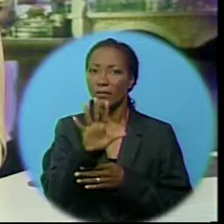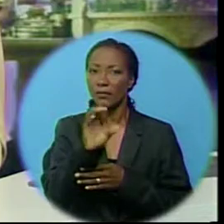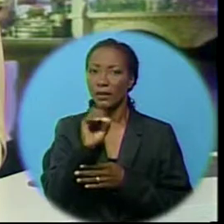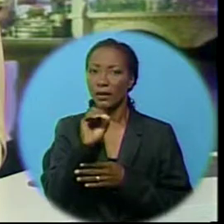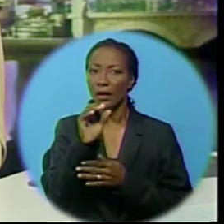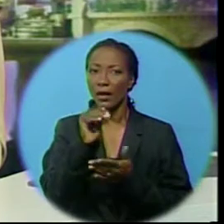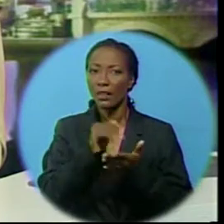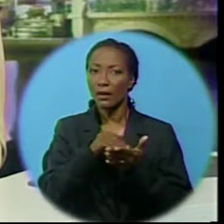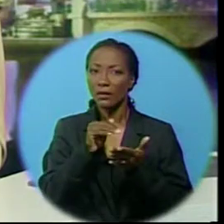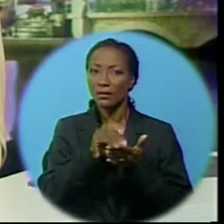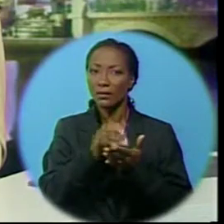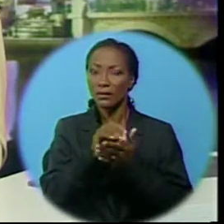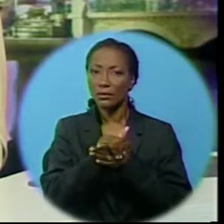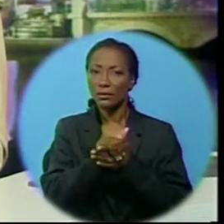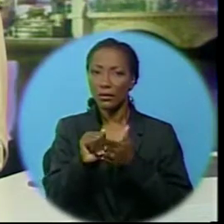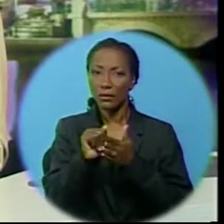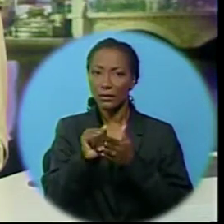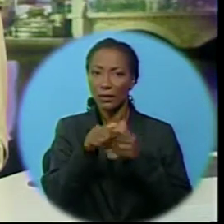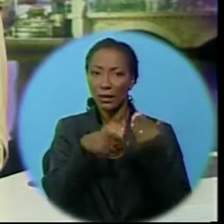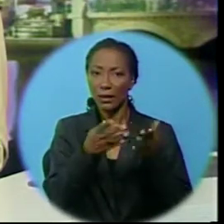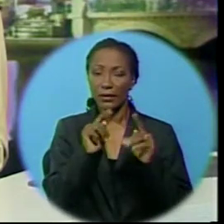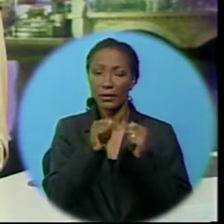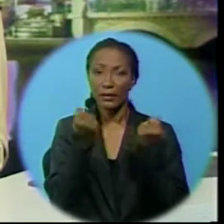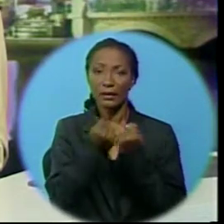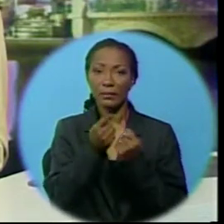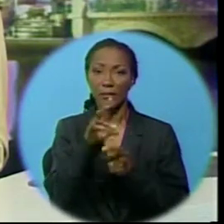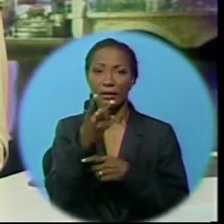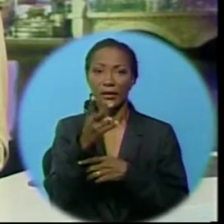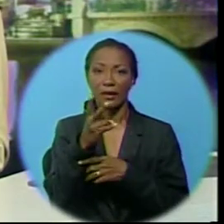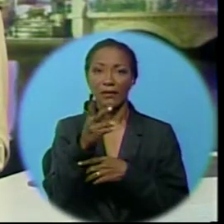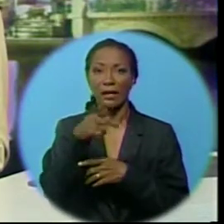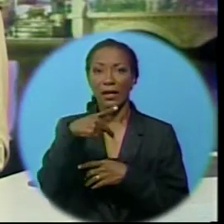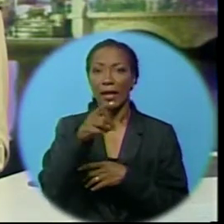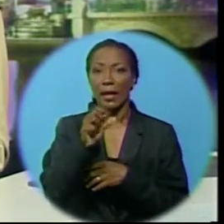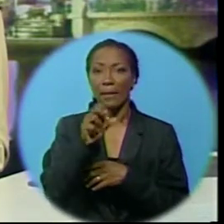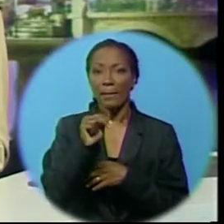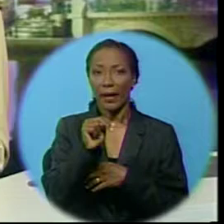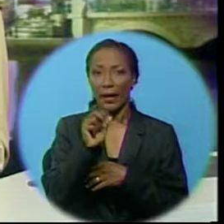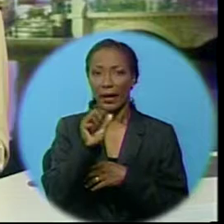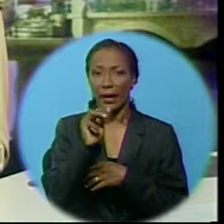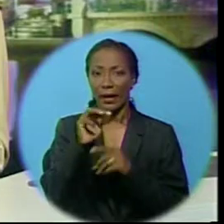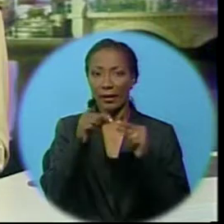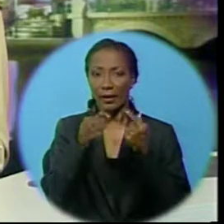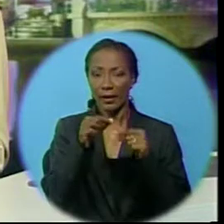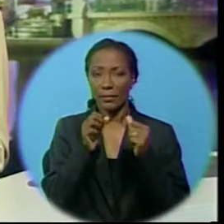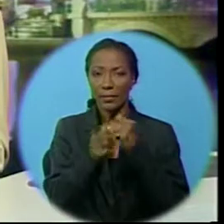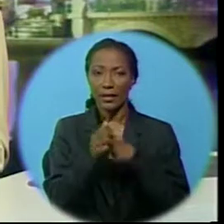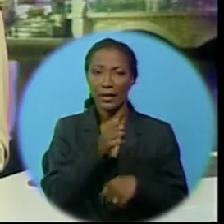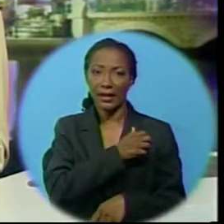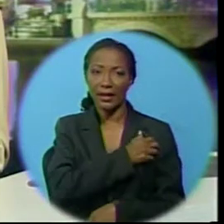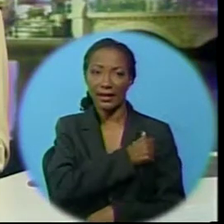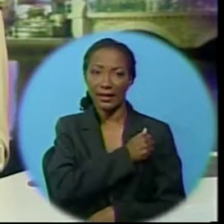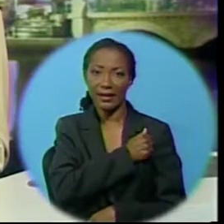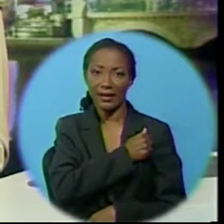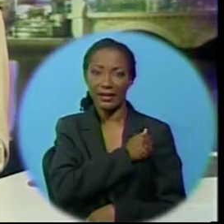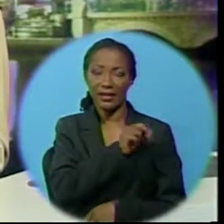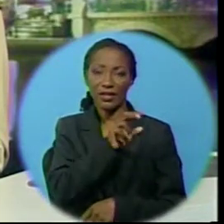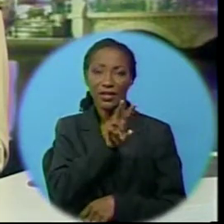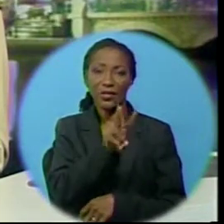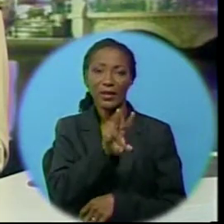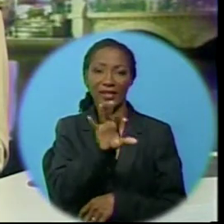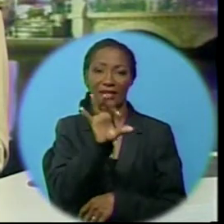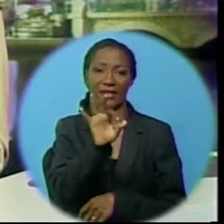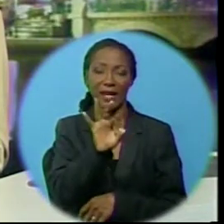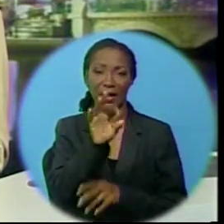$150,000 to send its team to this year's 17th Pan American Games in Toronto. A squad of 29 athletes has been selected to represent